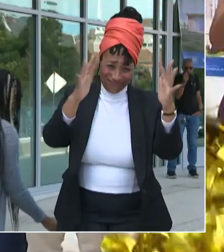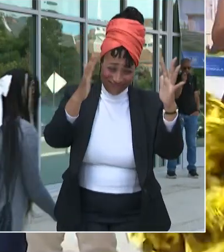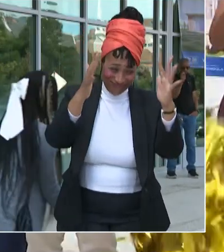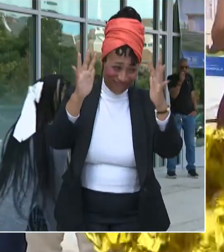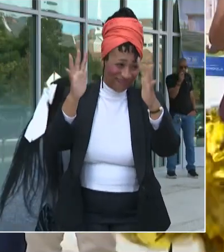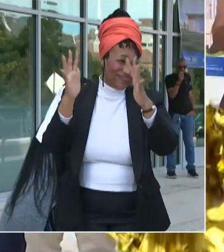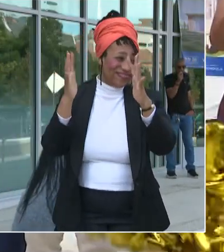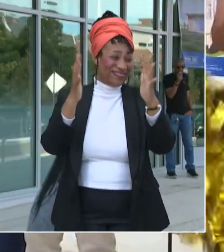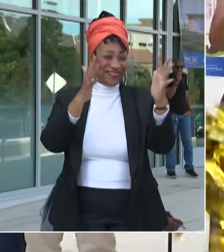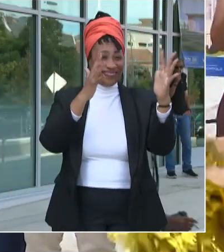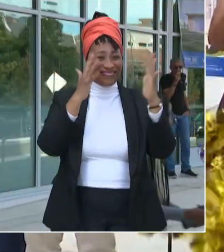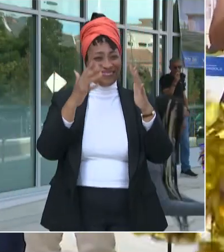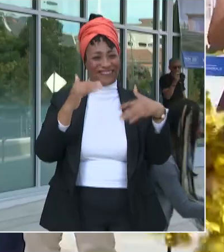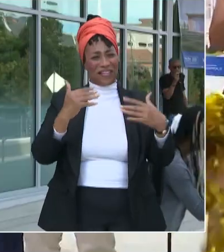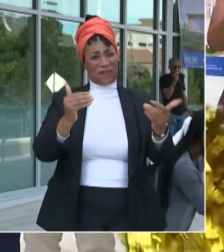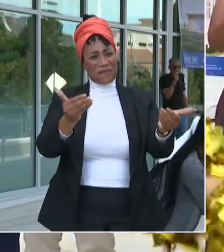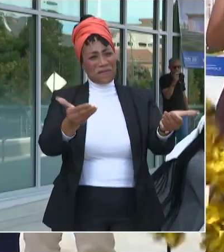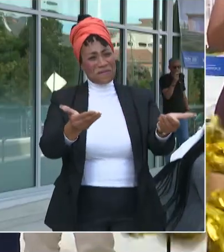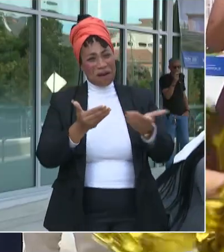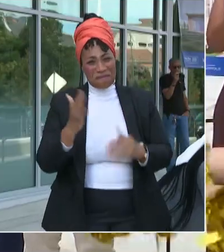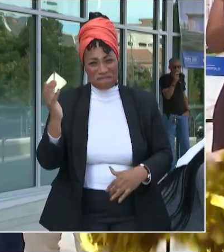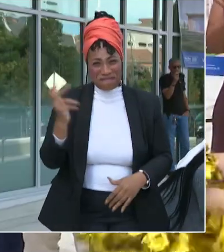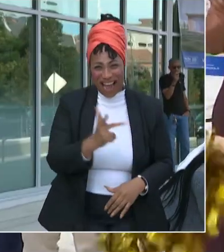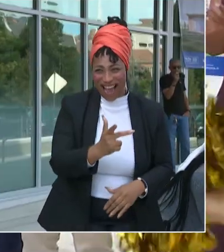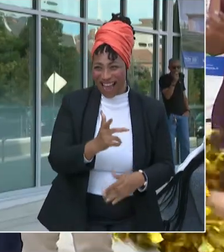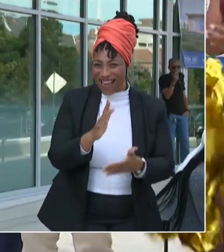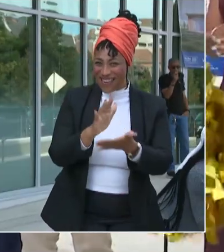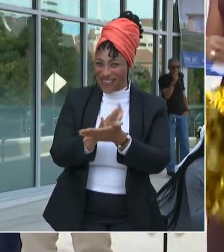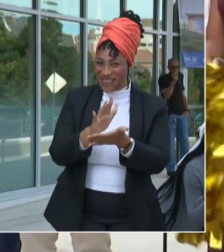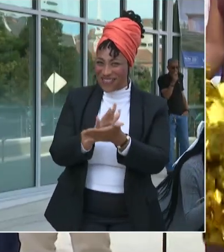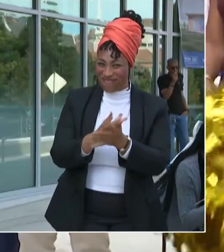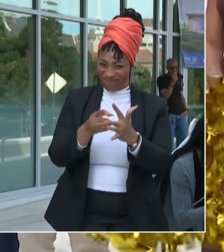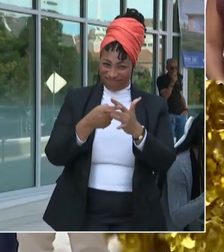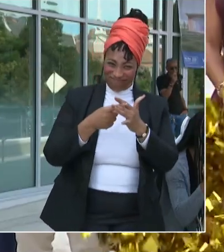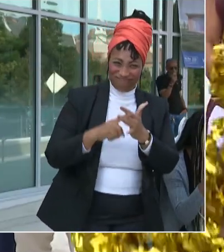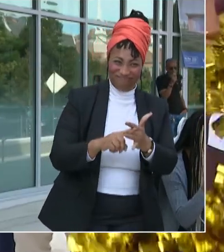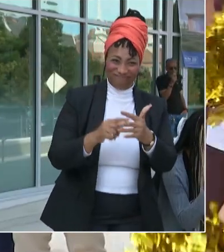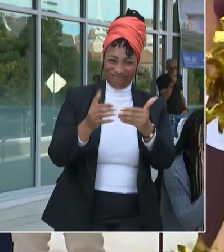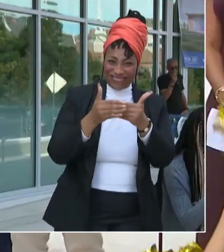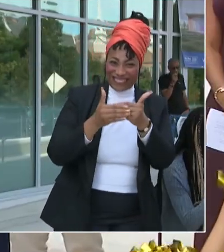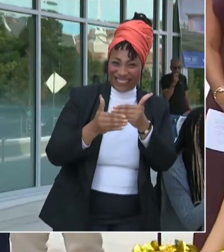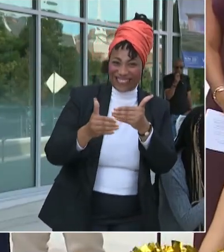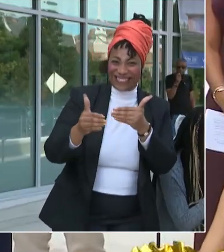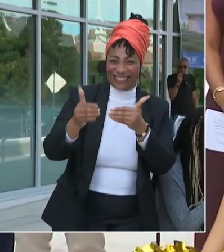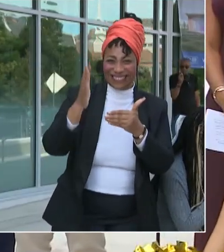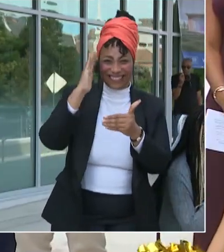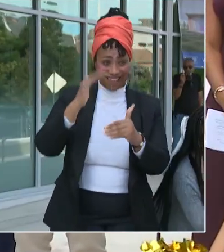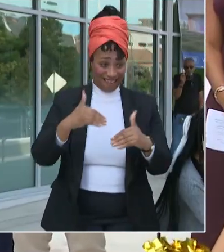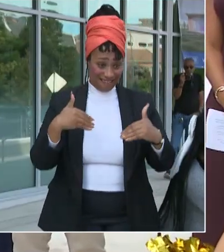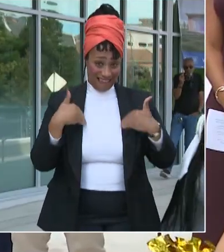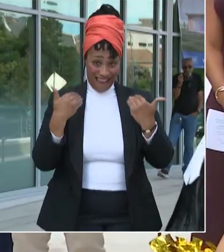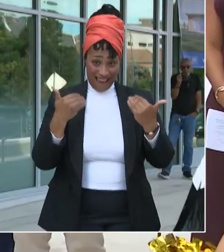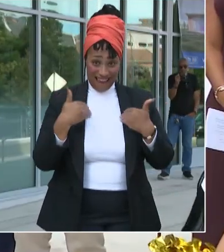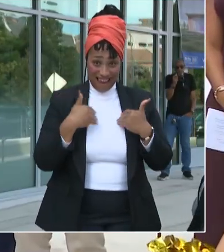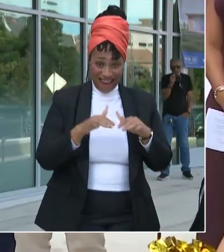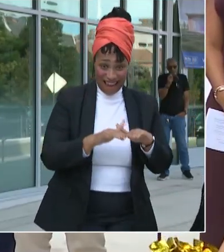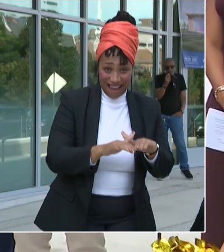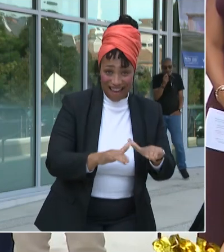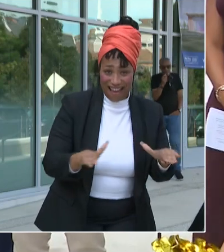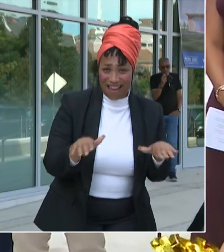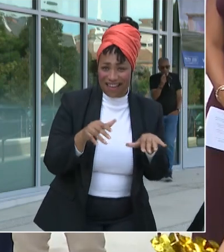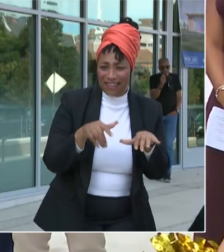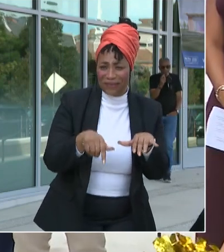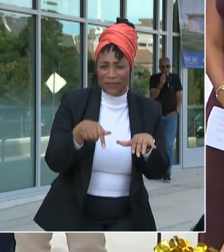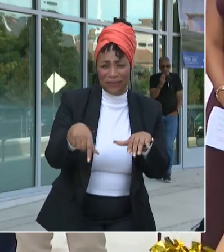And welcome back to school to our littlest learners all across the district who started